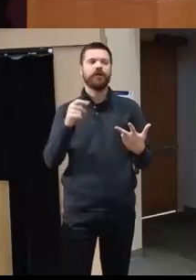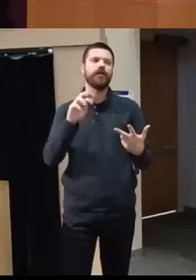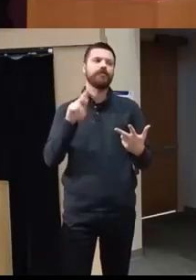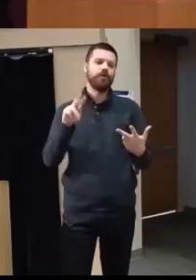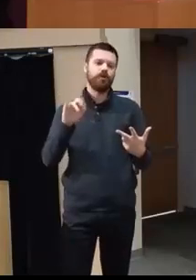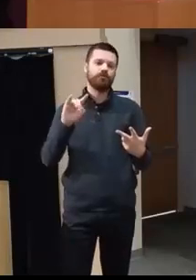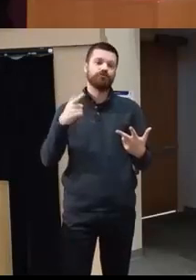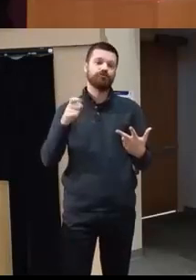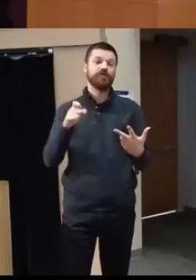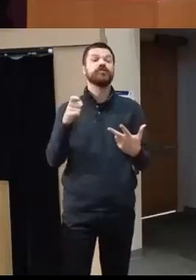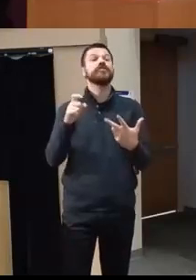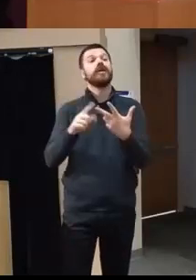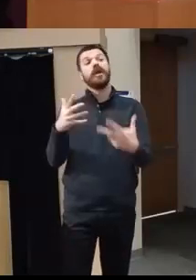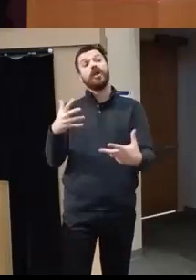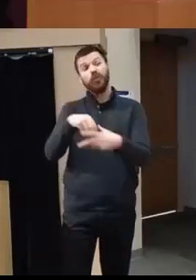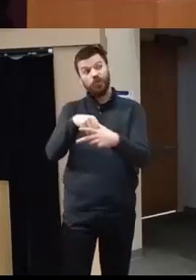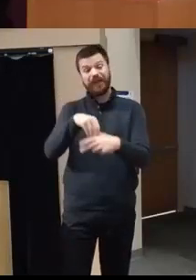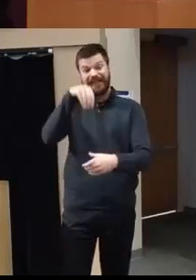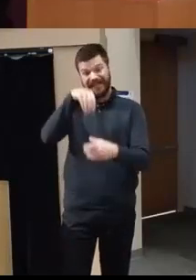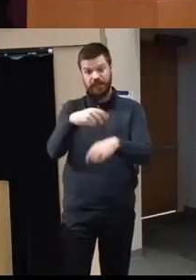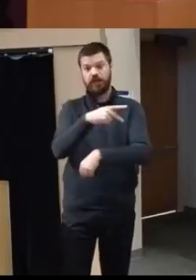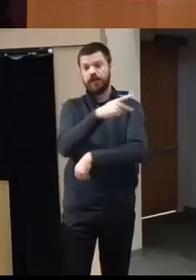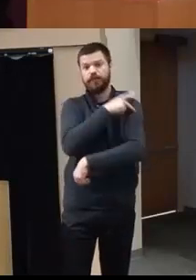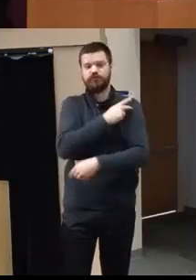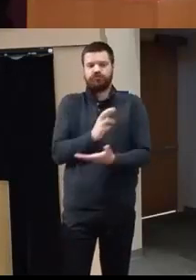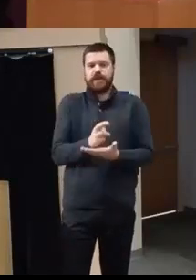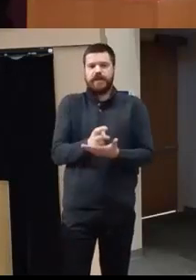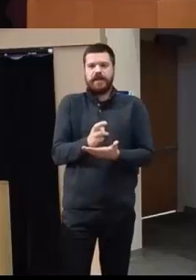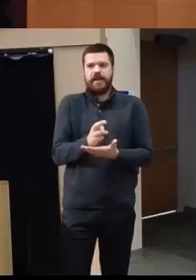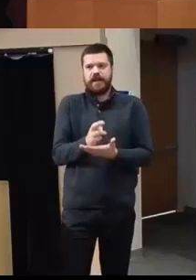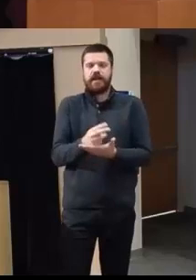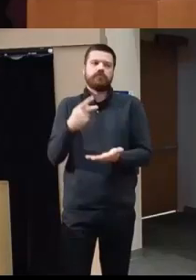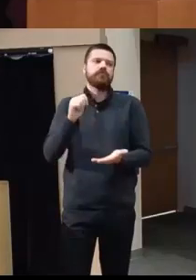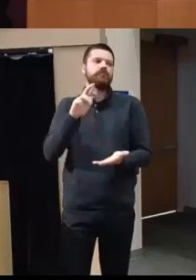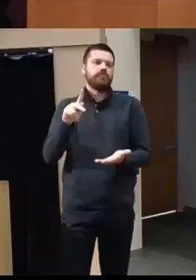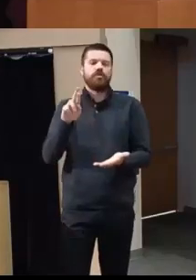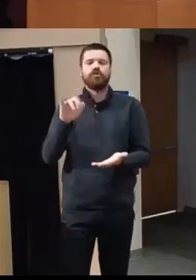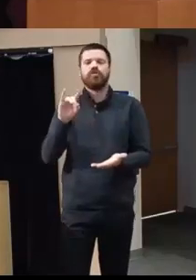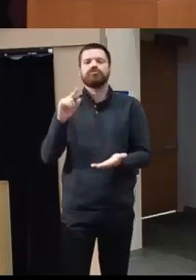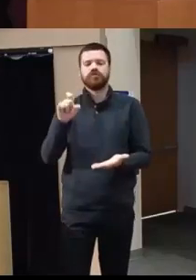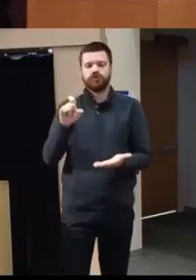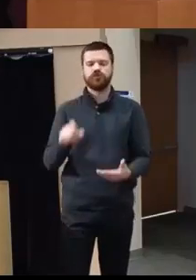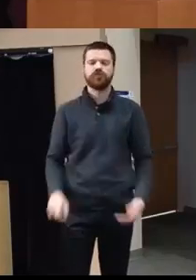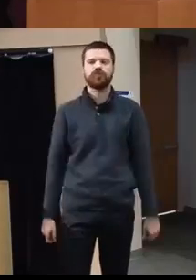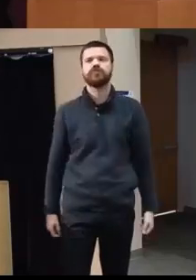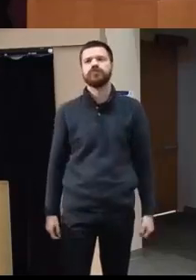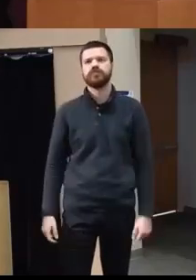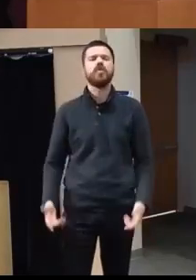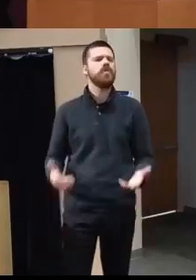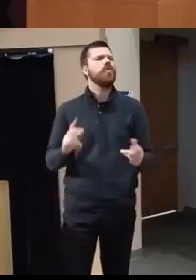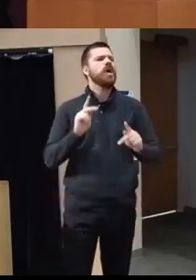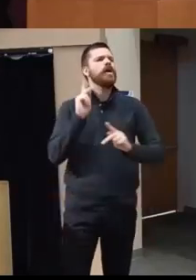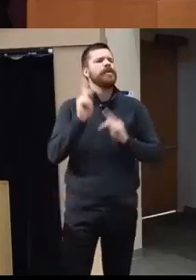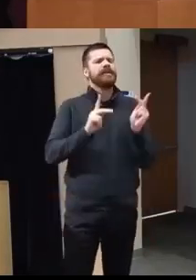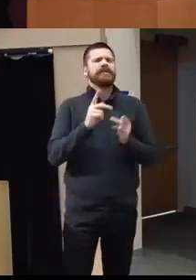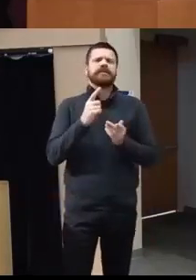Dependency, including an inpatient rehab at Park Ridge. Now, a lot of people somehow